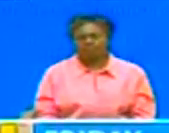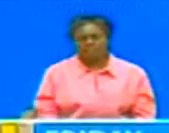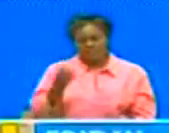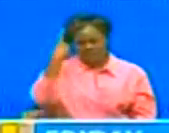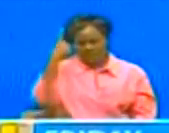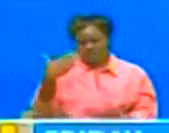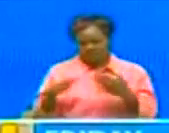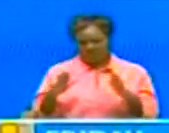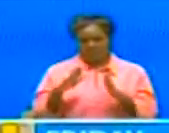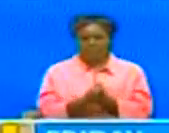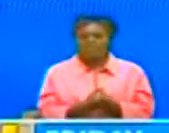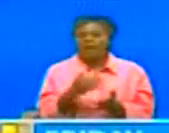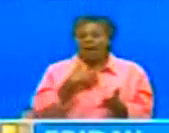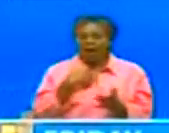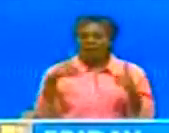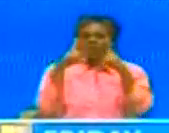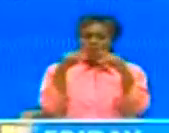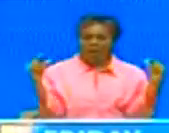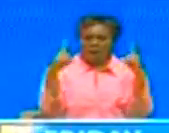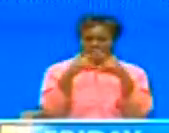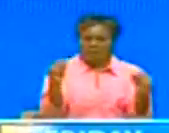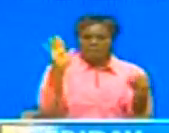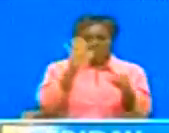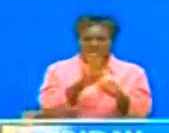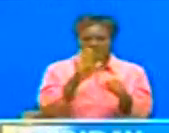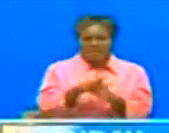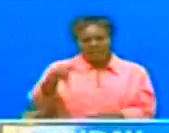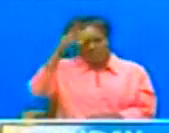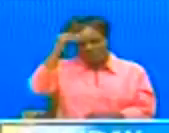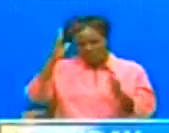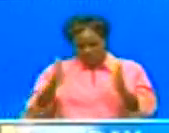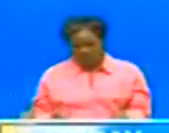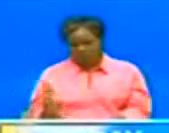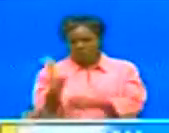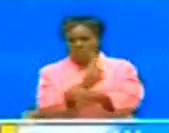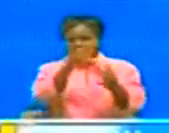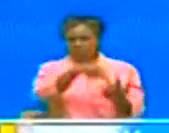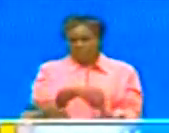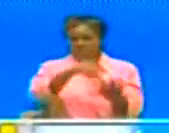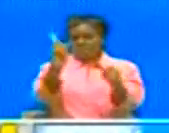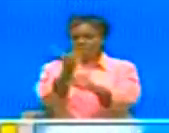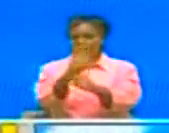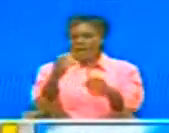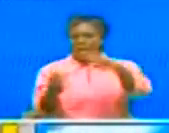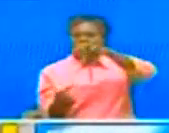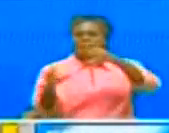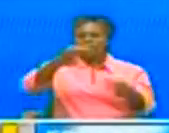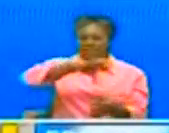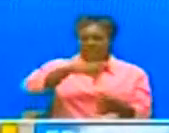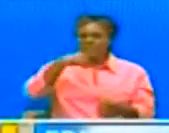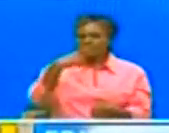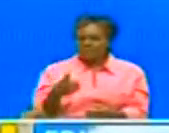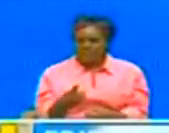Willis. Now there's this word that a lot of students use, especially in chemistry. Do we